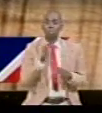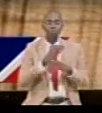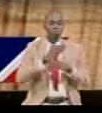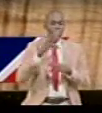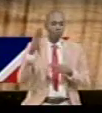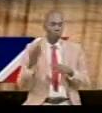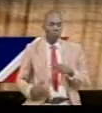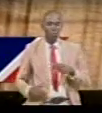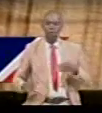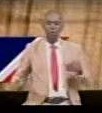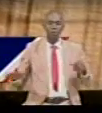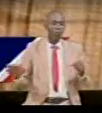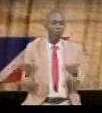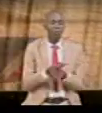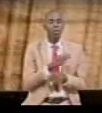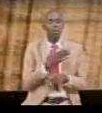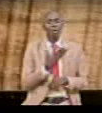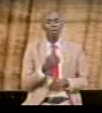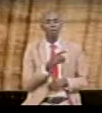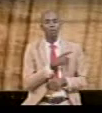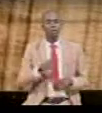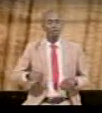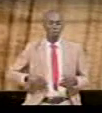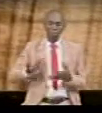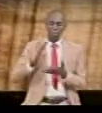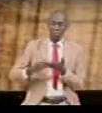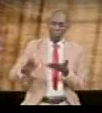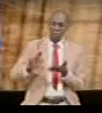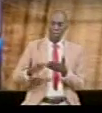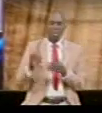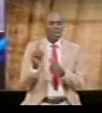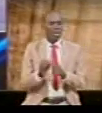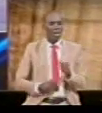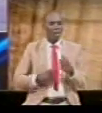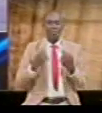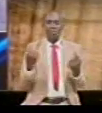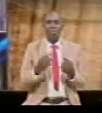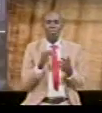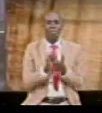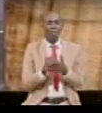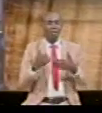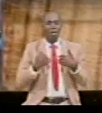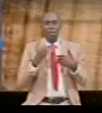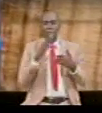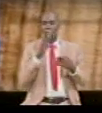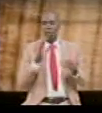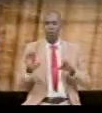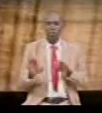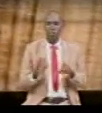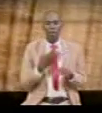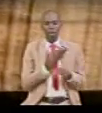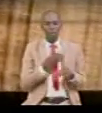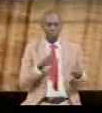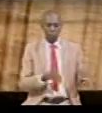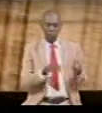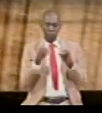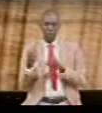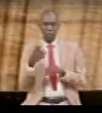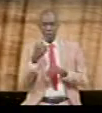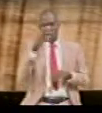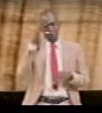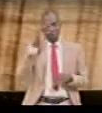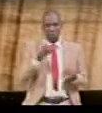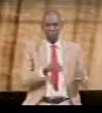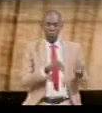is complete. And the Lord forgives every sin that had been committed and sets the man and sets